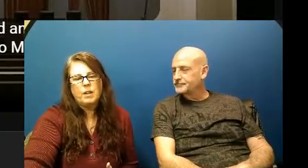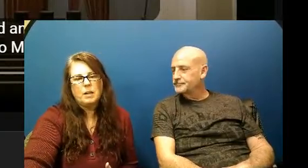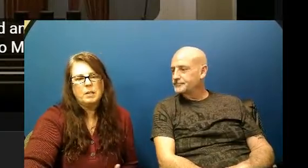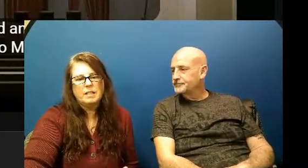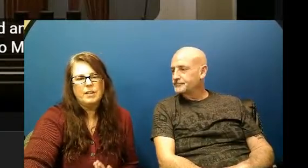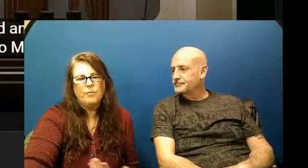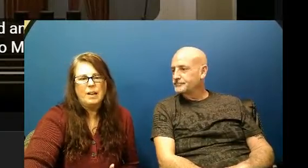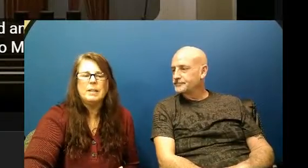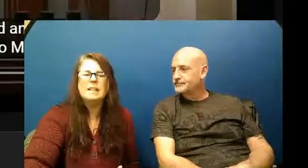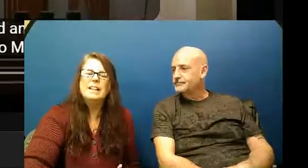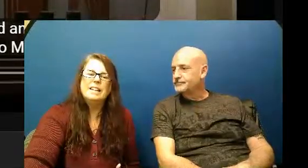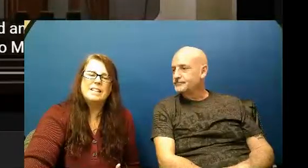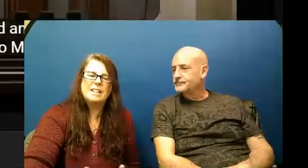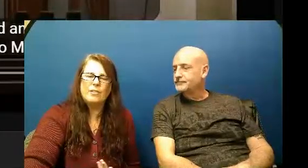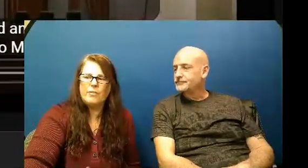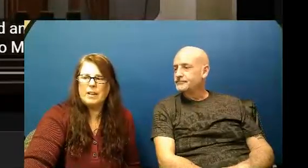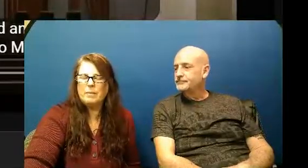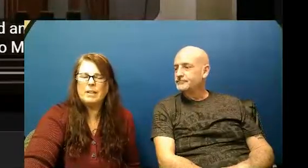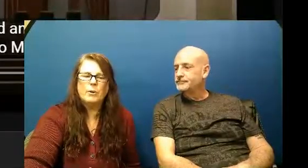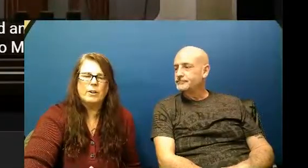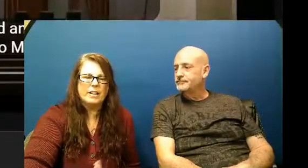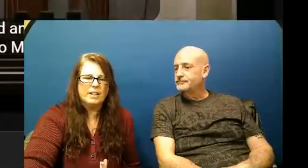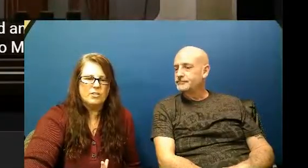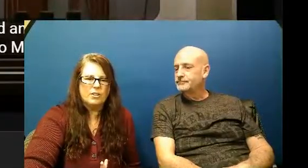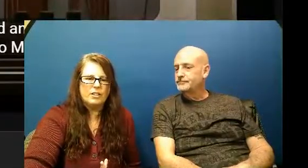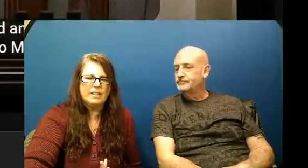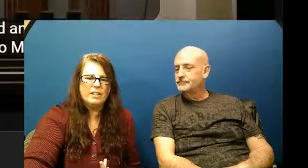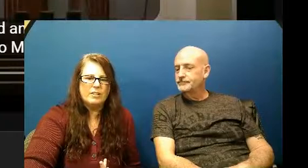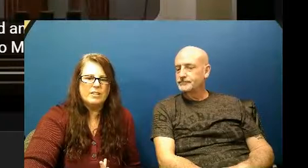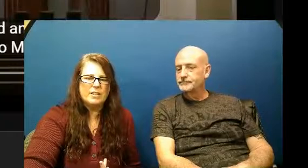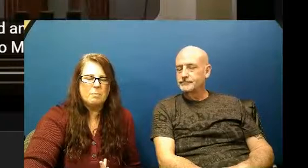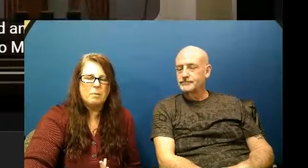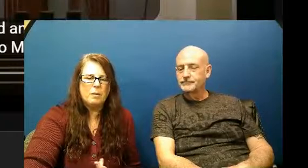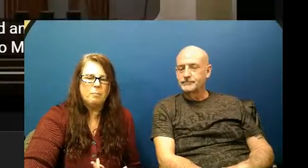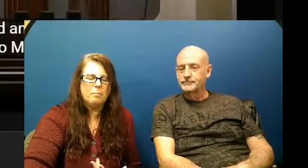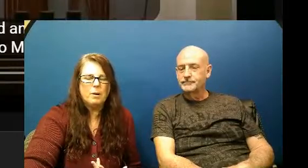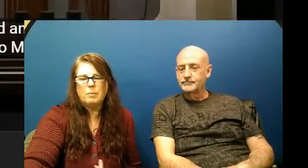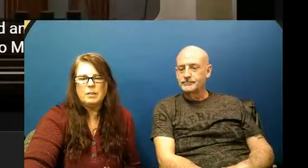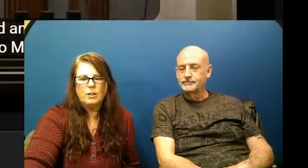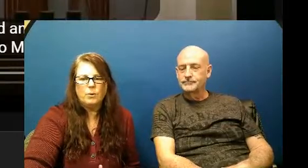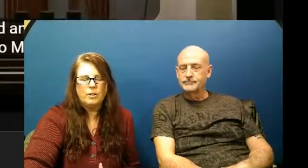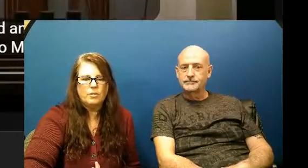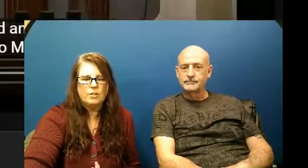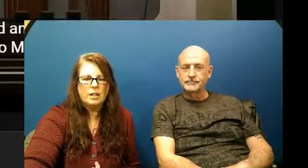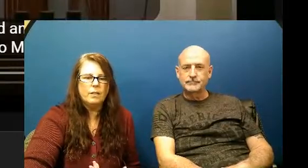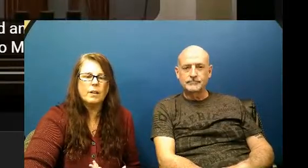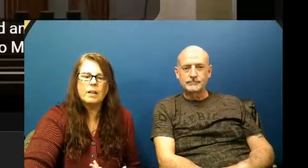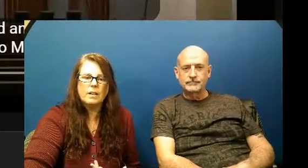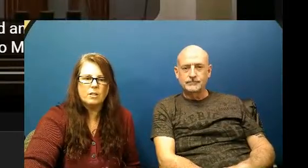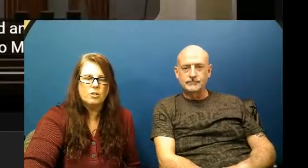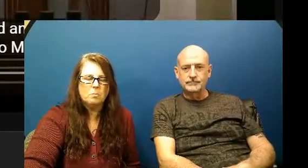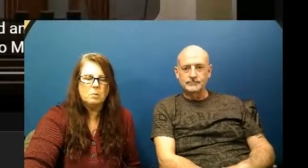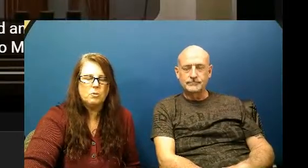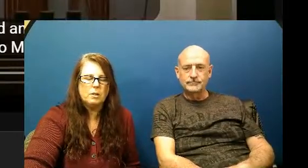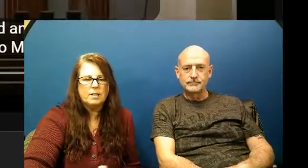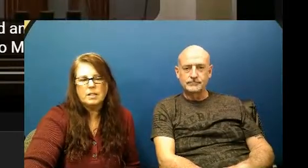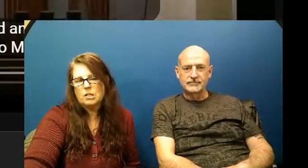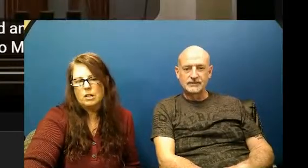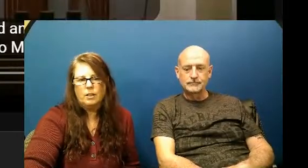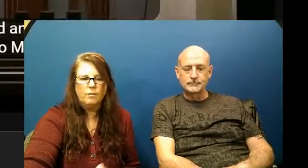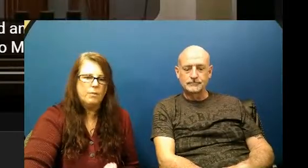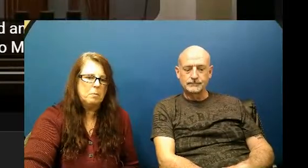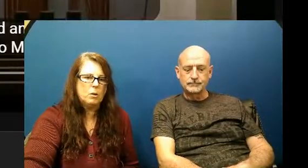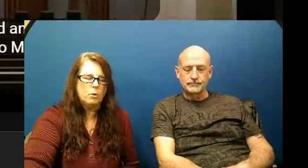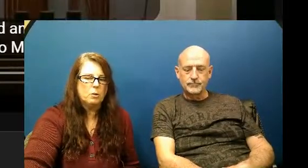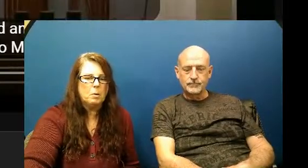reason our family court connections aren't in here is they probably don't understand the connection between the